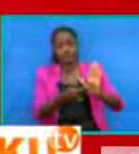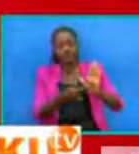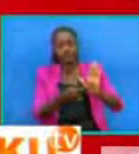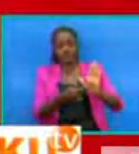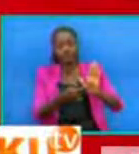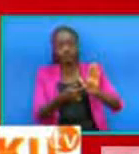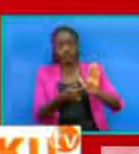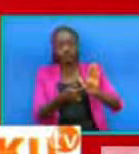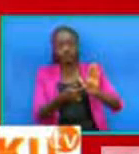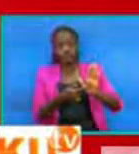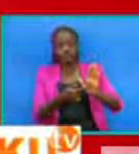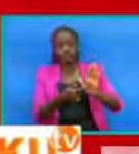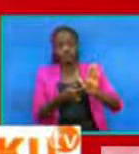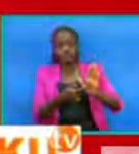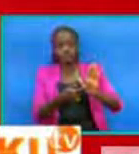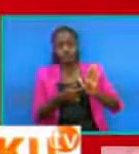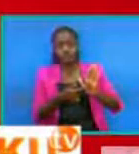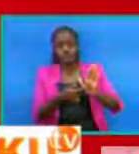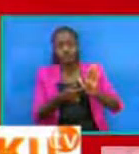wearing